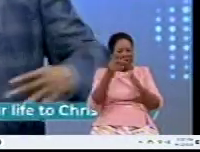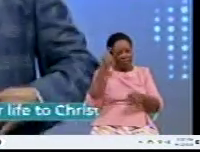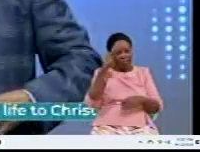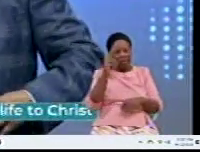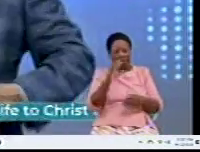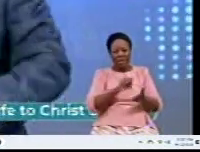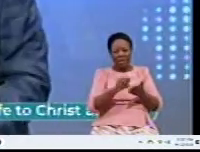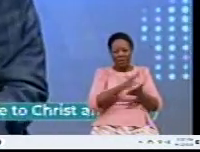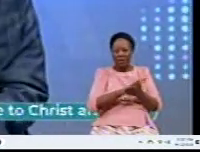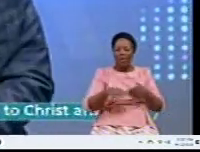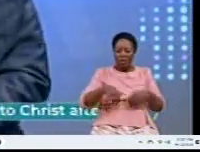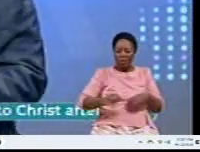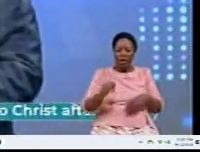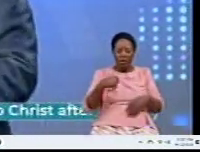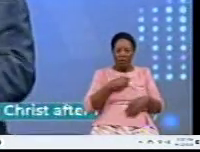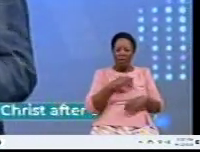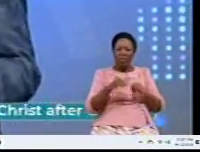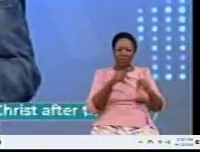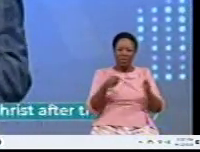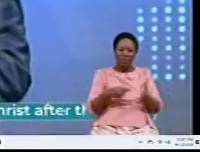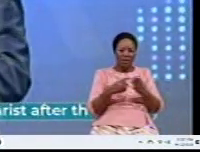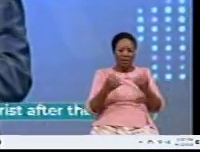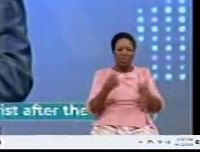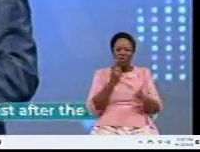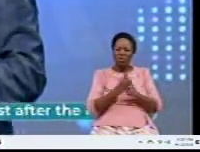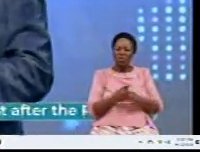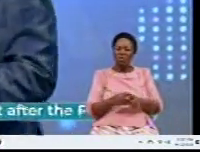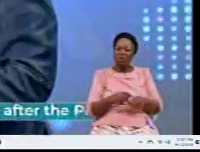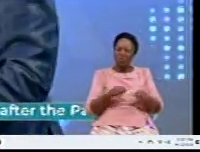doing this now, just bow your head and tell the